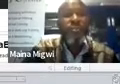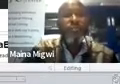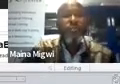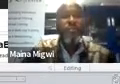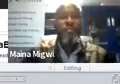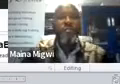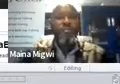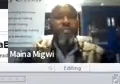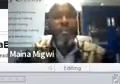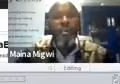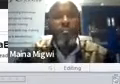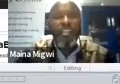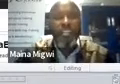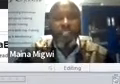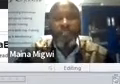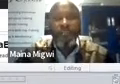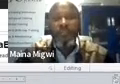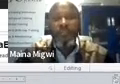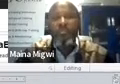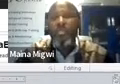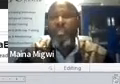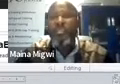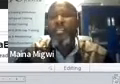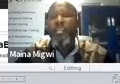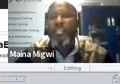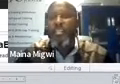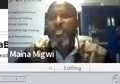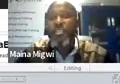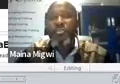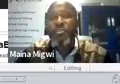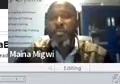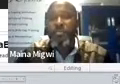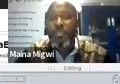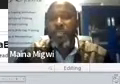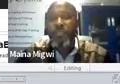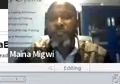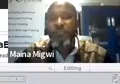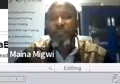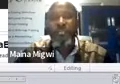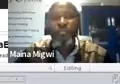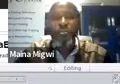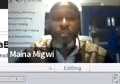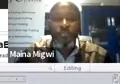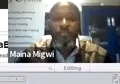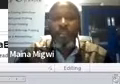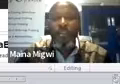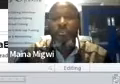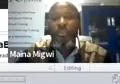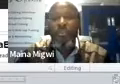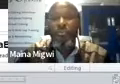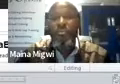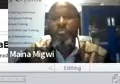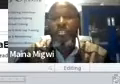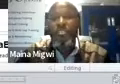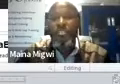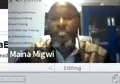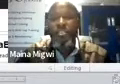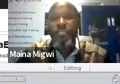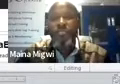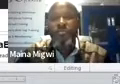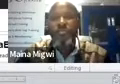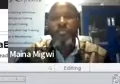court are binding, but they are subject to appeal. So if a lower court